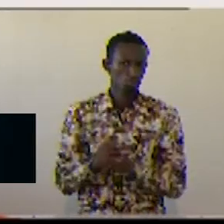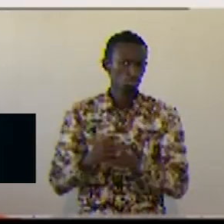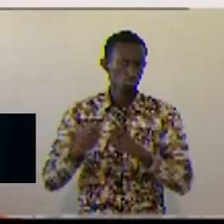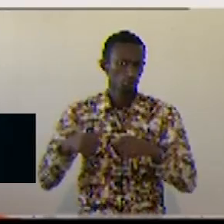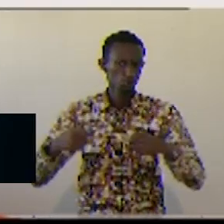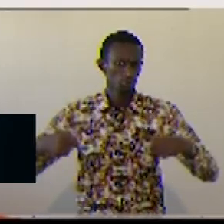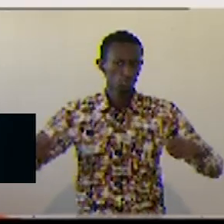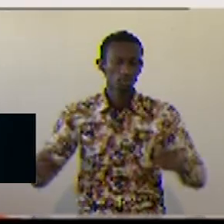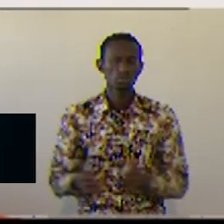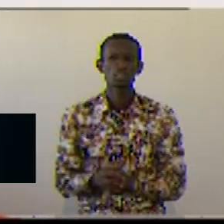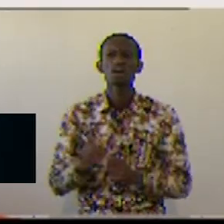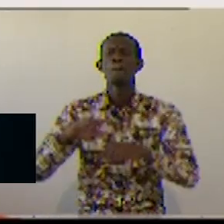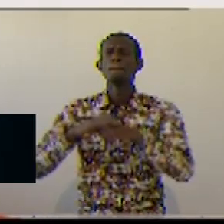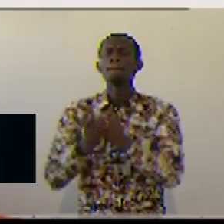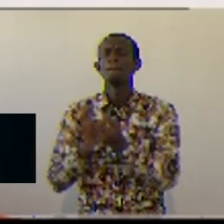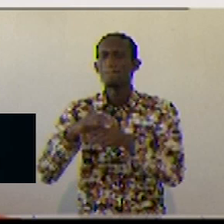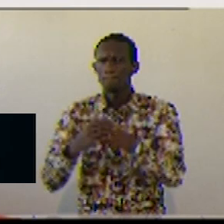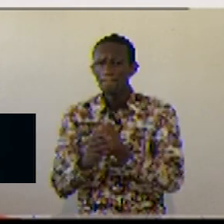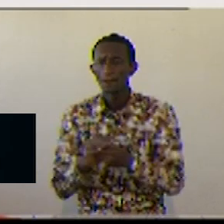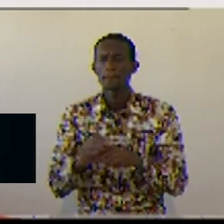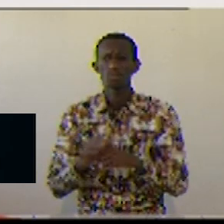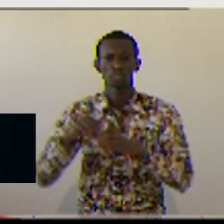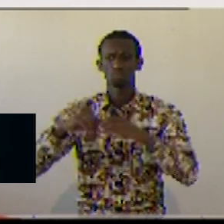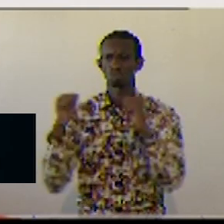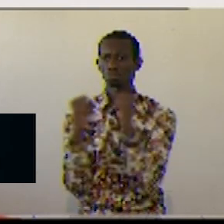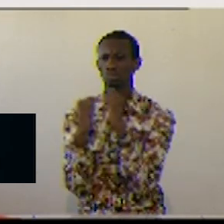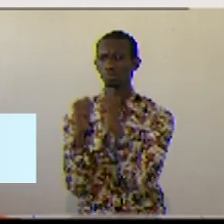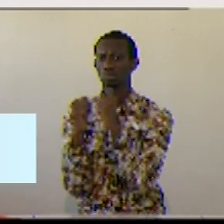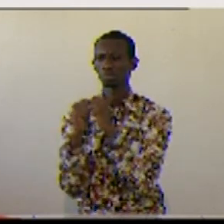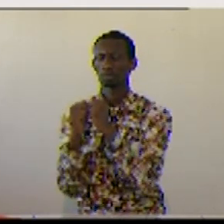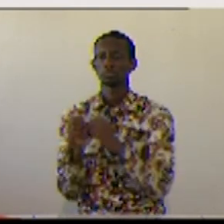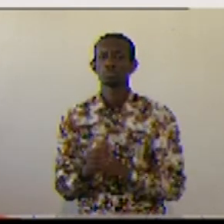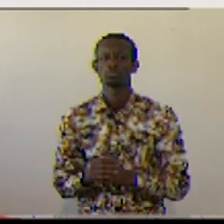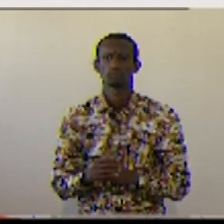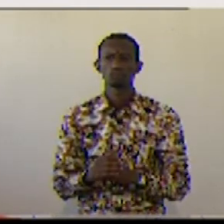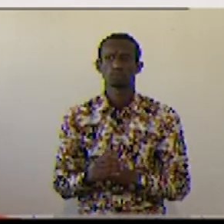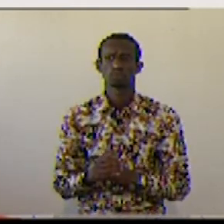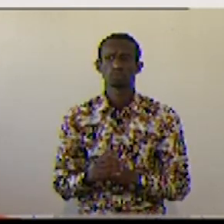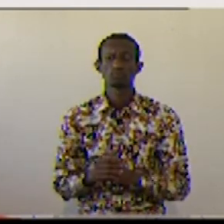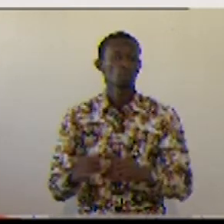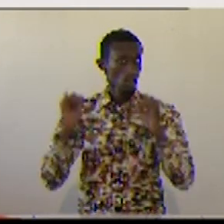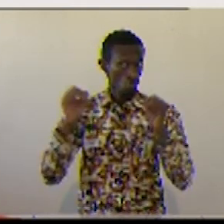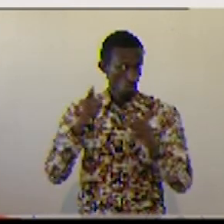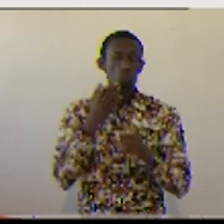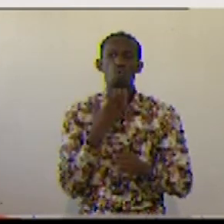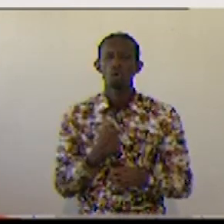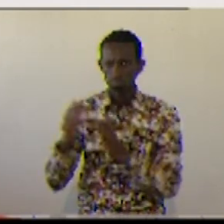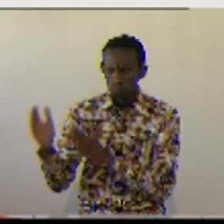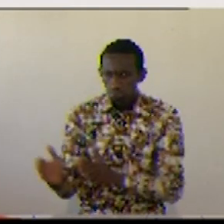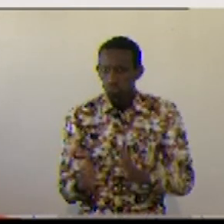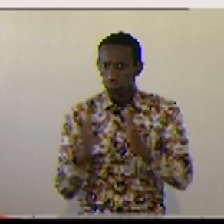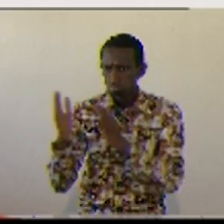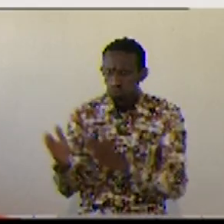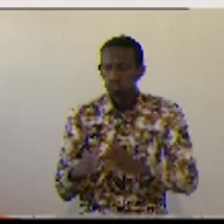in a dissolved state or in aqueous state. If you want to prepare